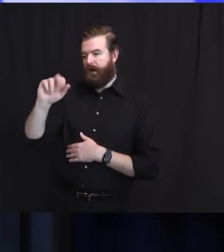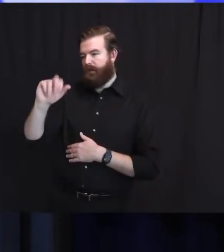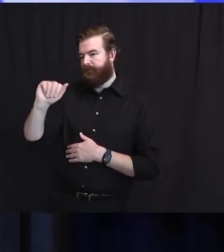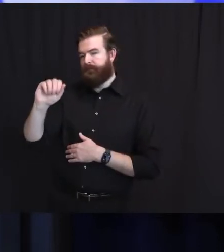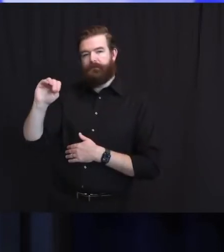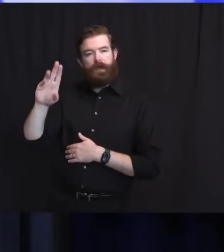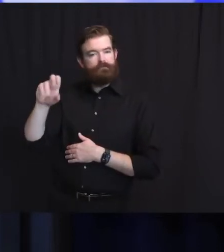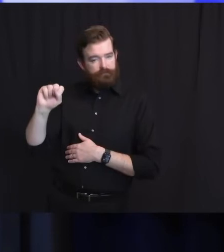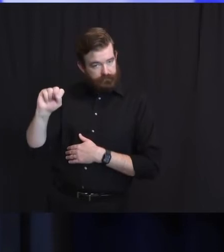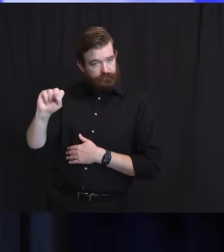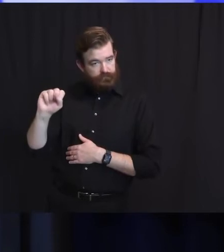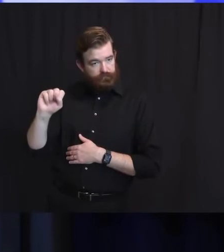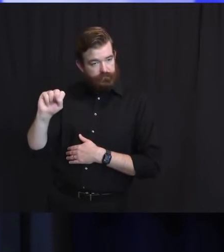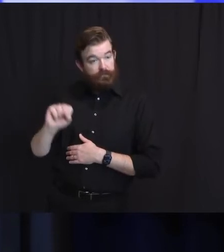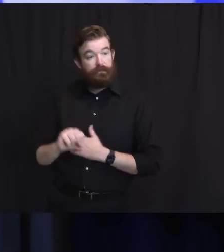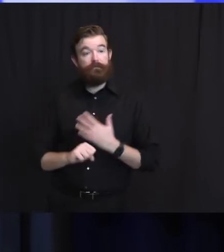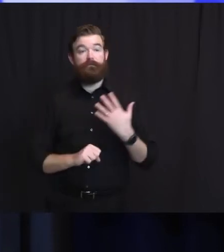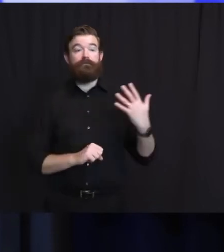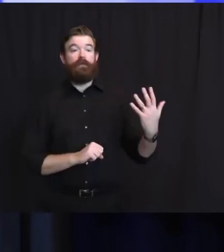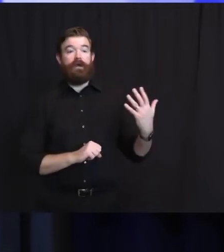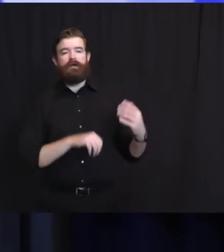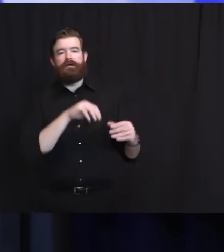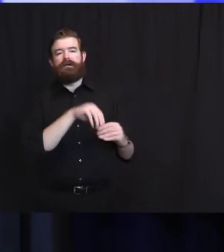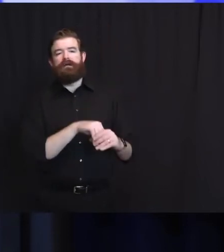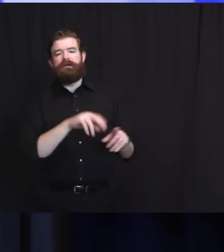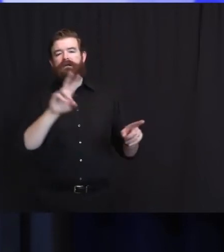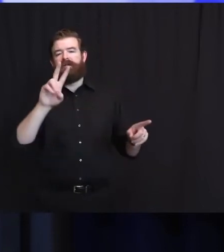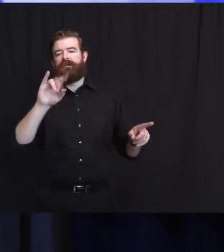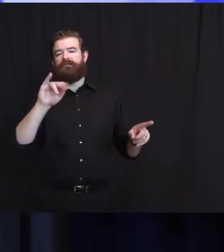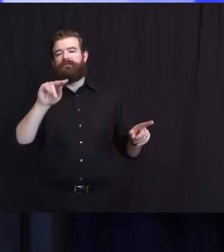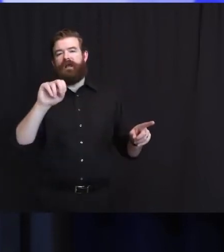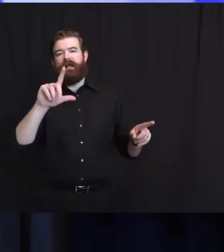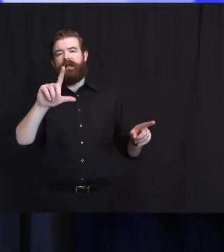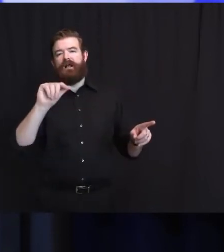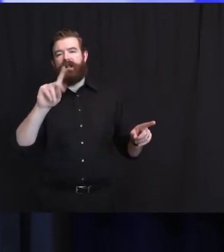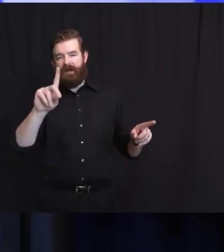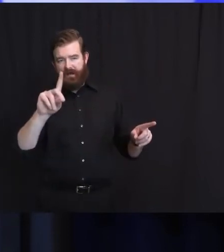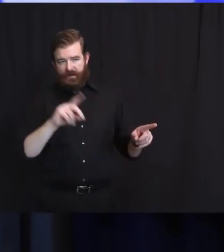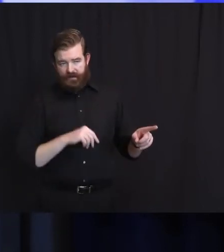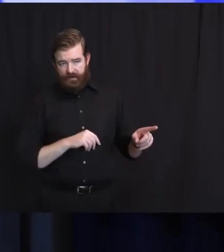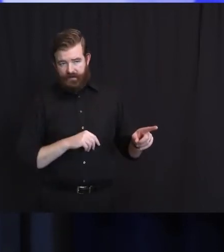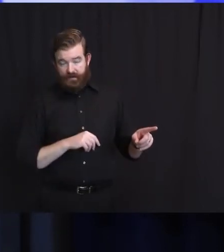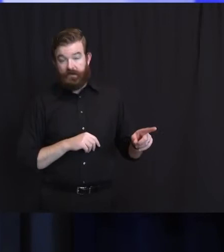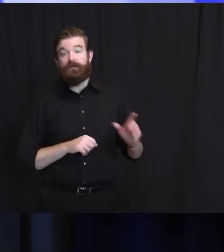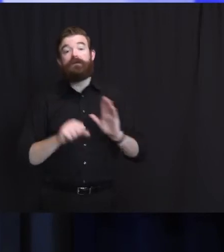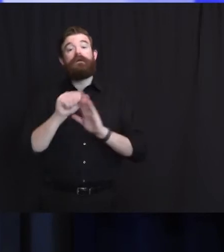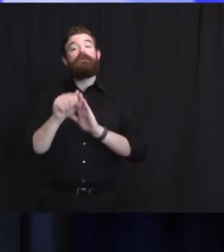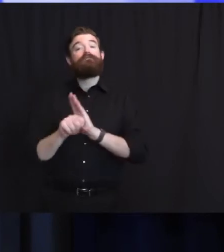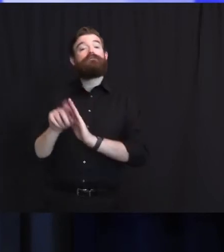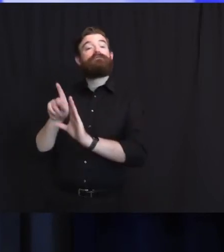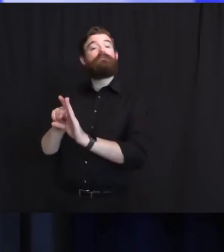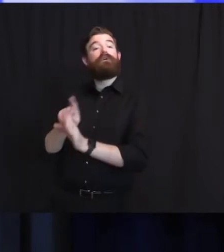resident cases at the Vineland home. And at our state psychiatric hospitals, we are reporting 4 new